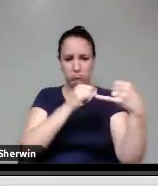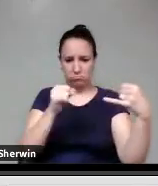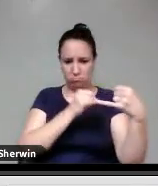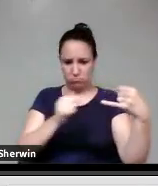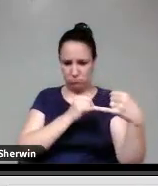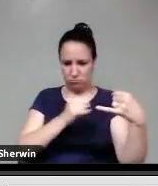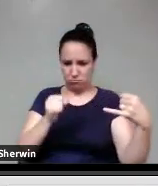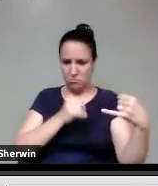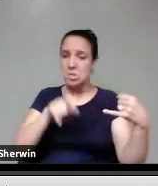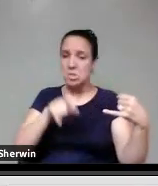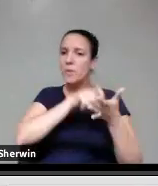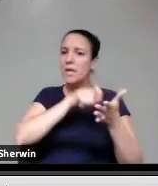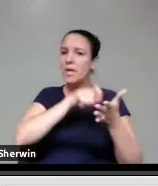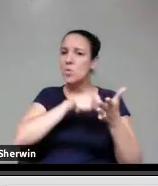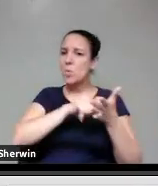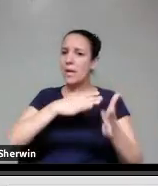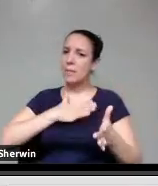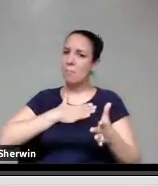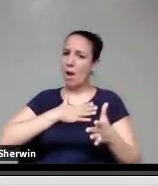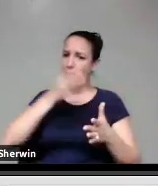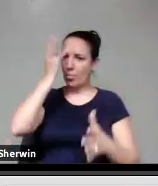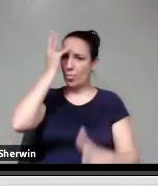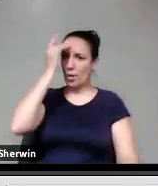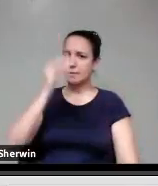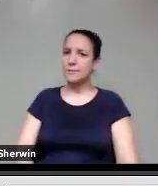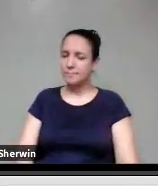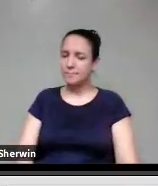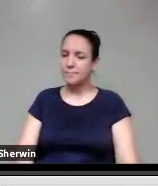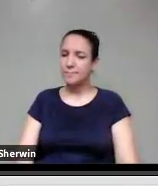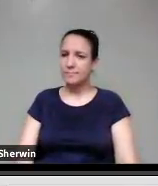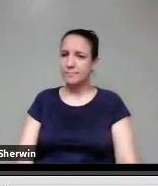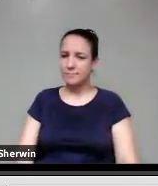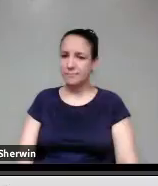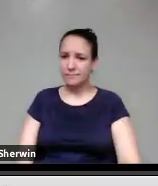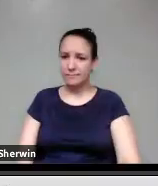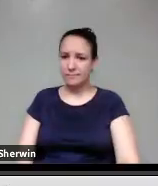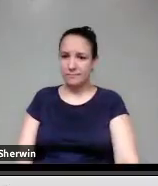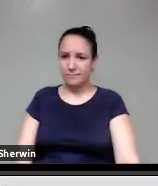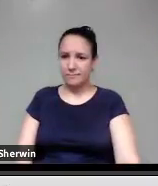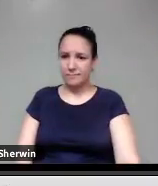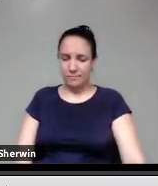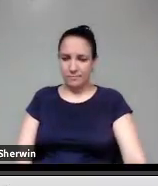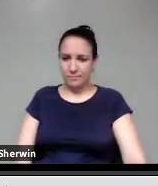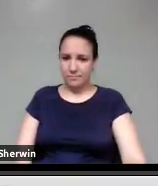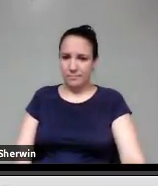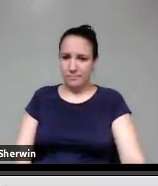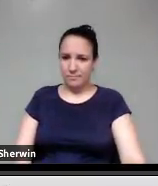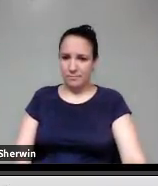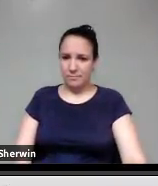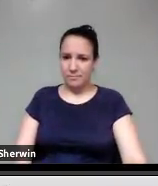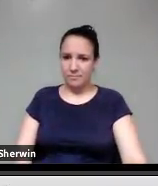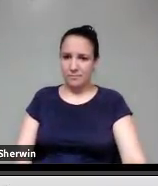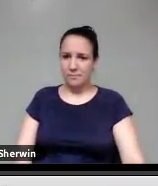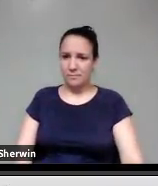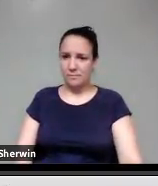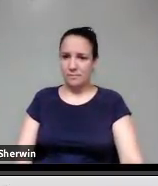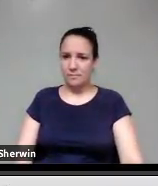link on your library website. Exactly, Mary. You allow write-ins. And matter of fact, you encourage write-ins, don't you?